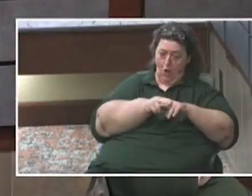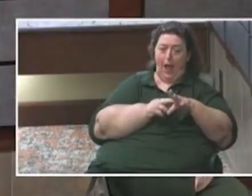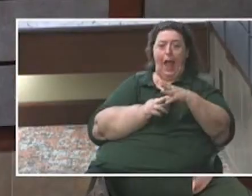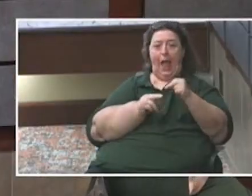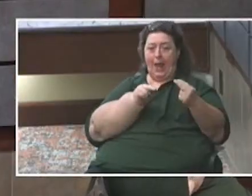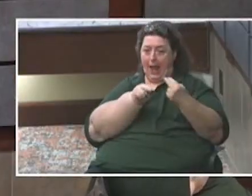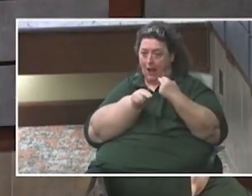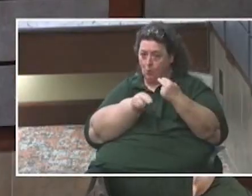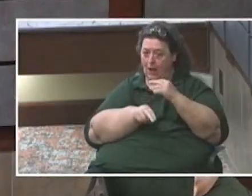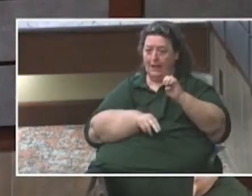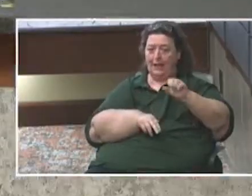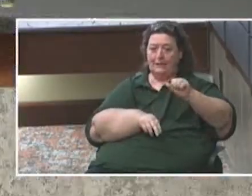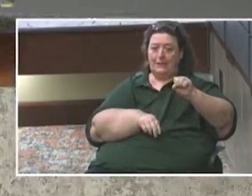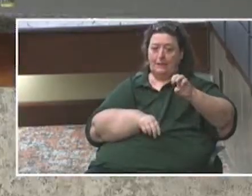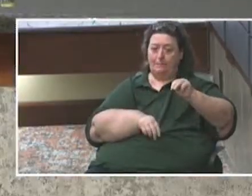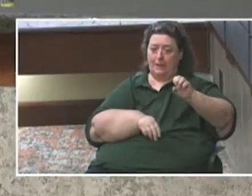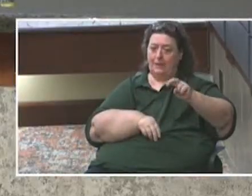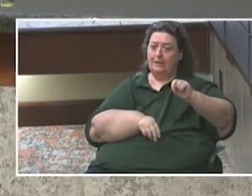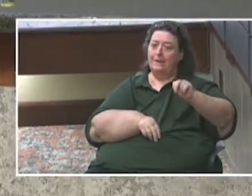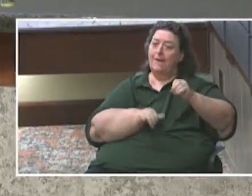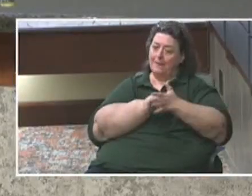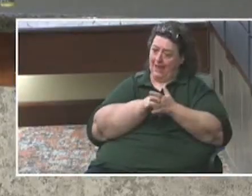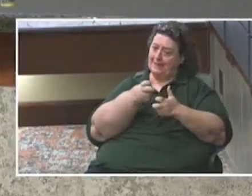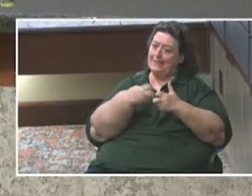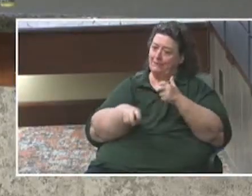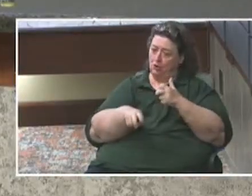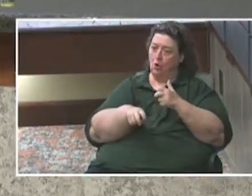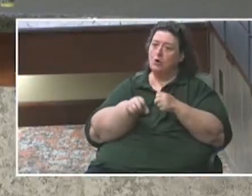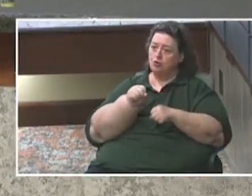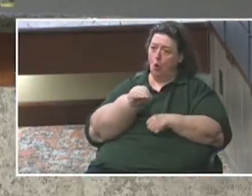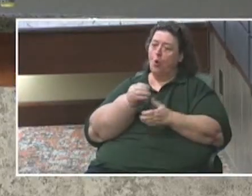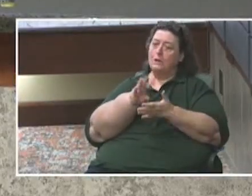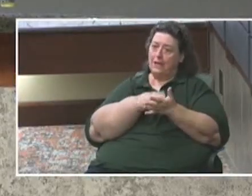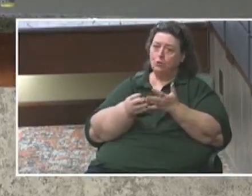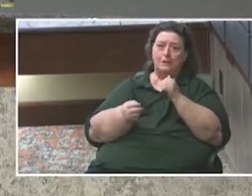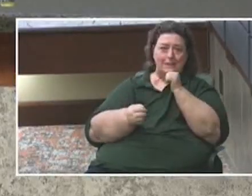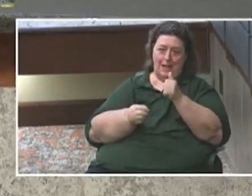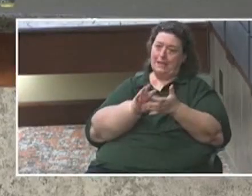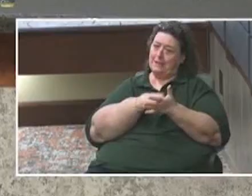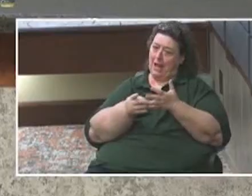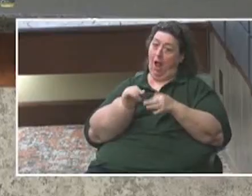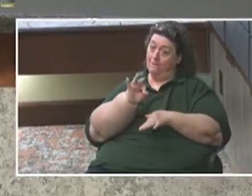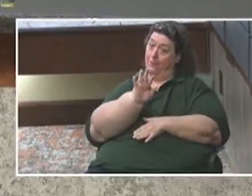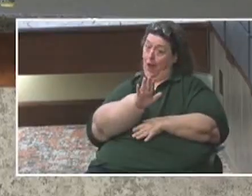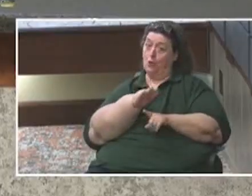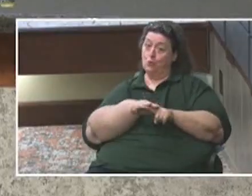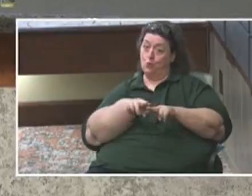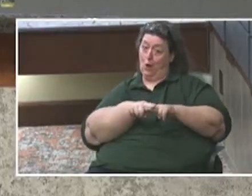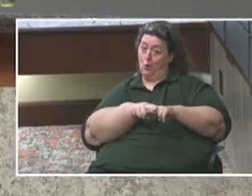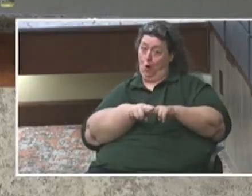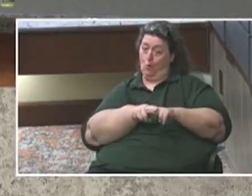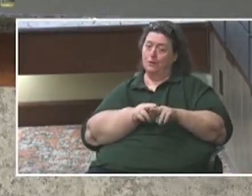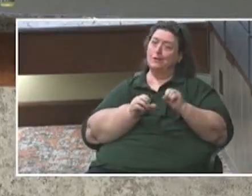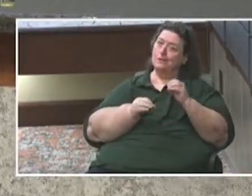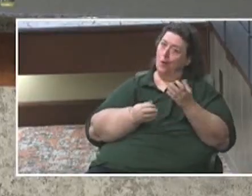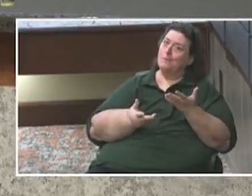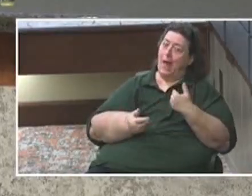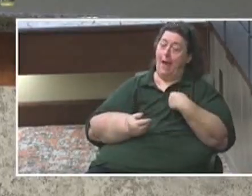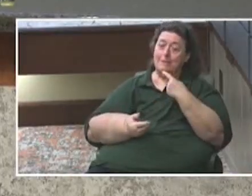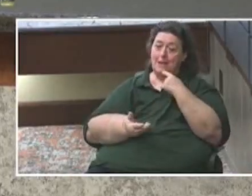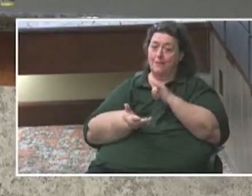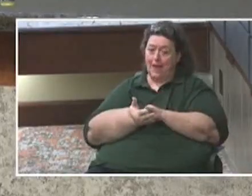is somewhat difficult to work around. So our schedule is not the schedule of the railroad. I'm saying all